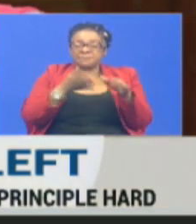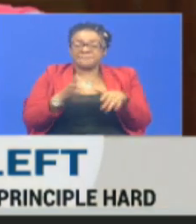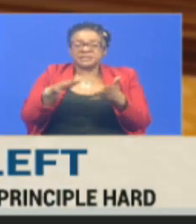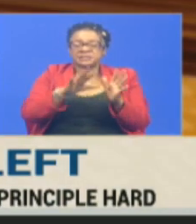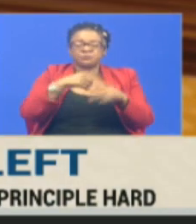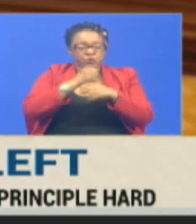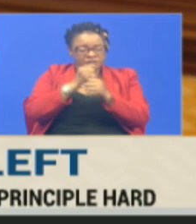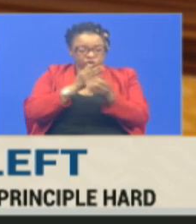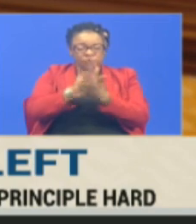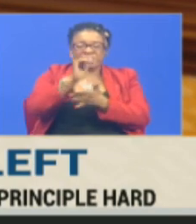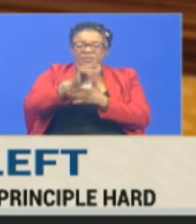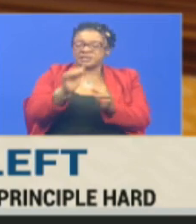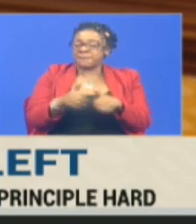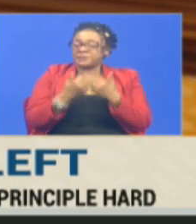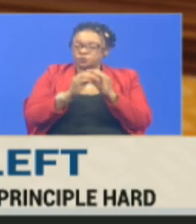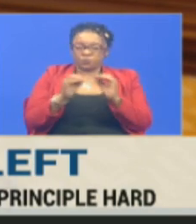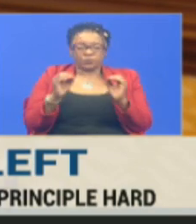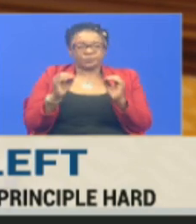ensuring